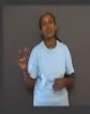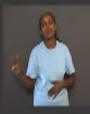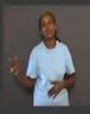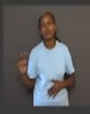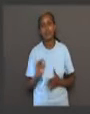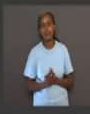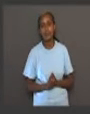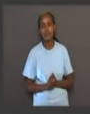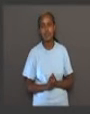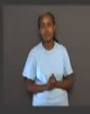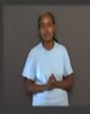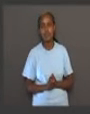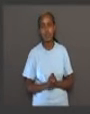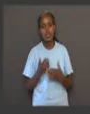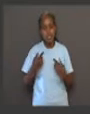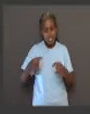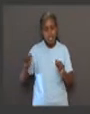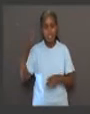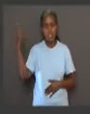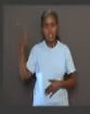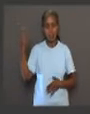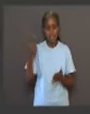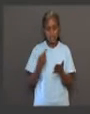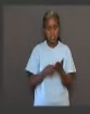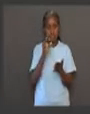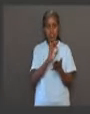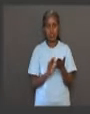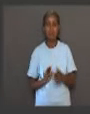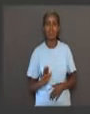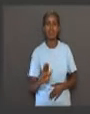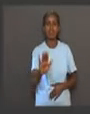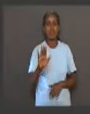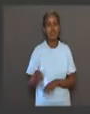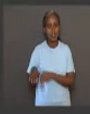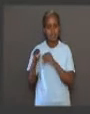2. Try applying this formula for yourself, students.